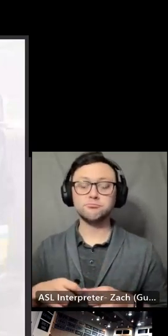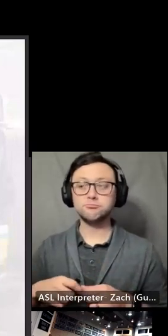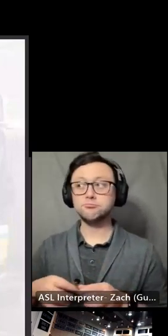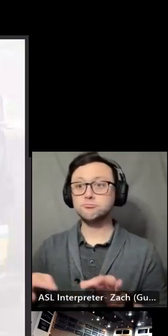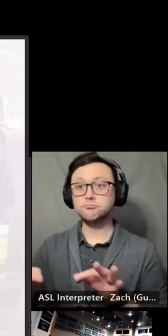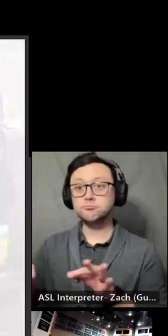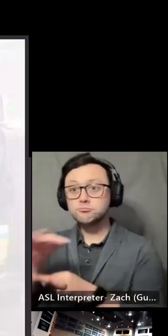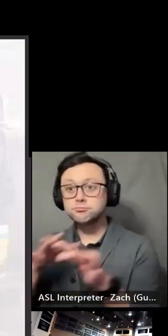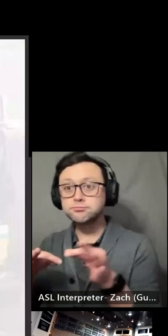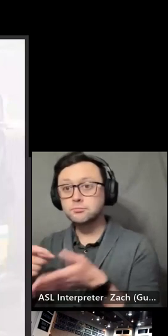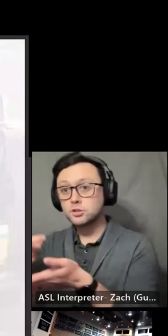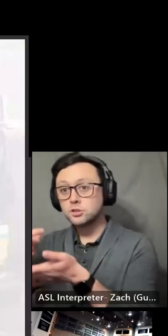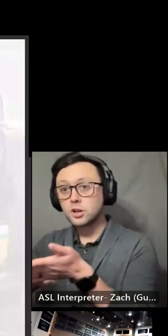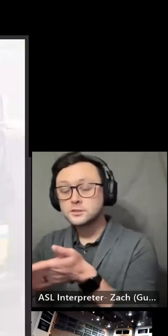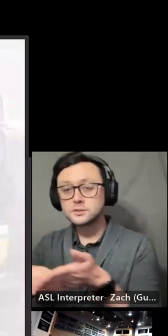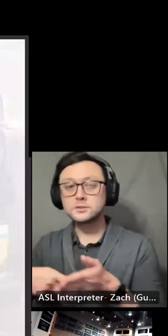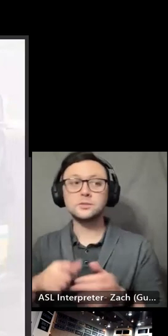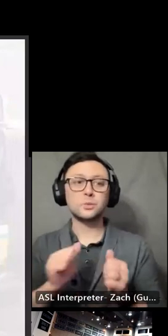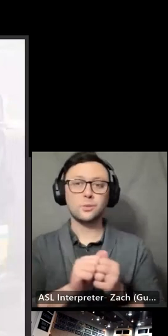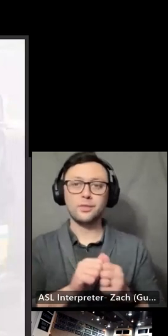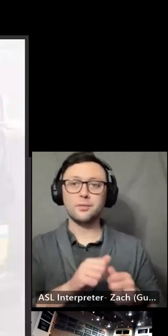project more deliverable.